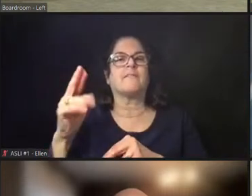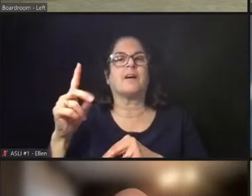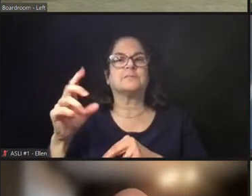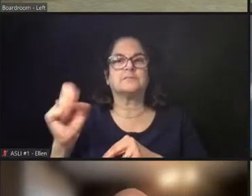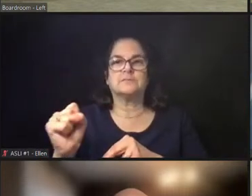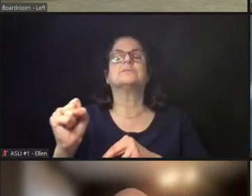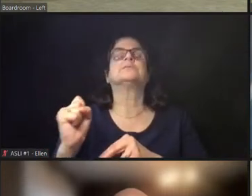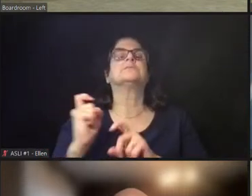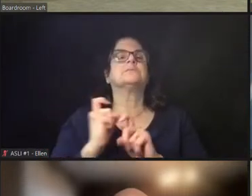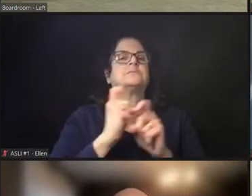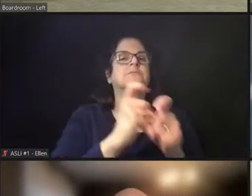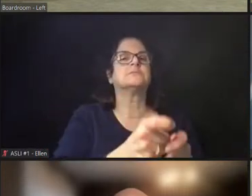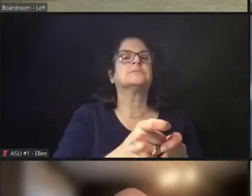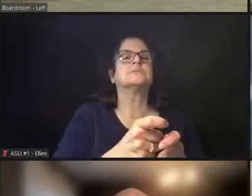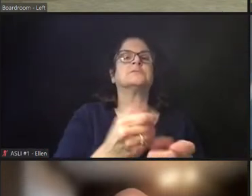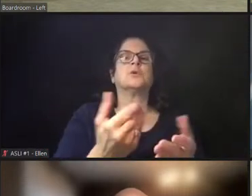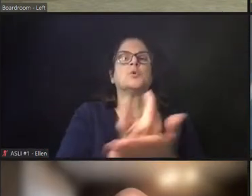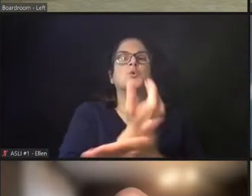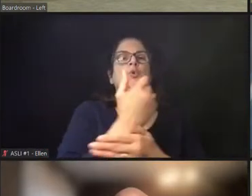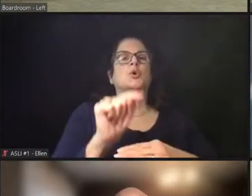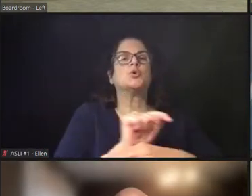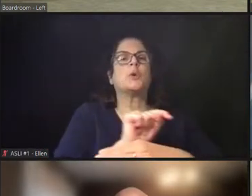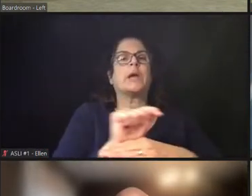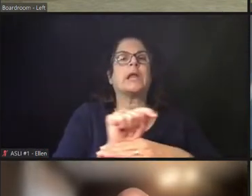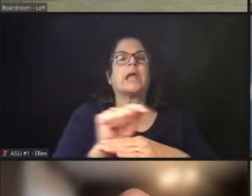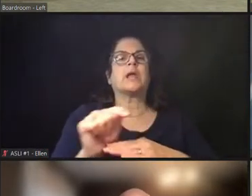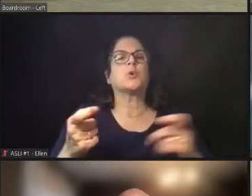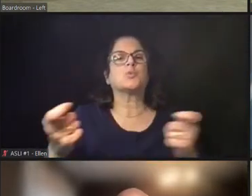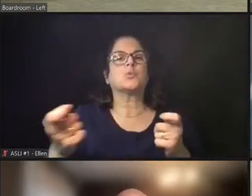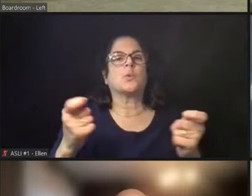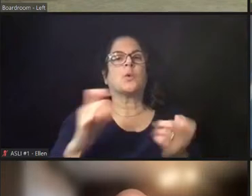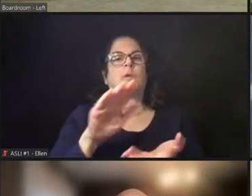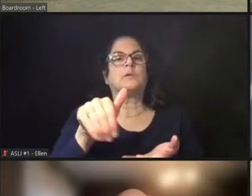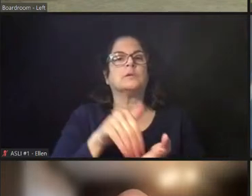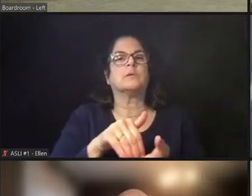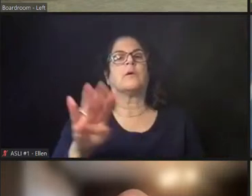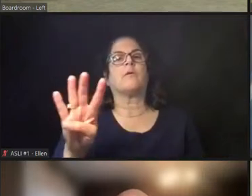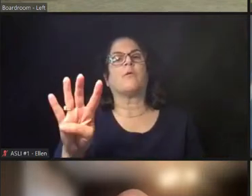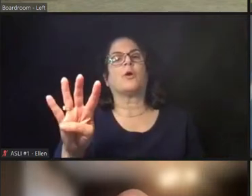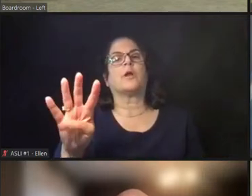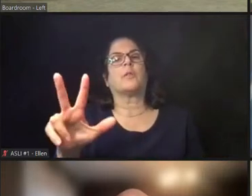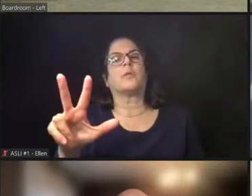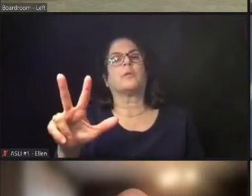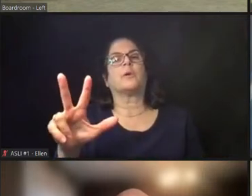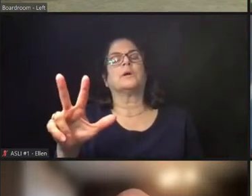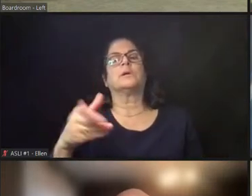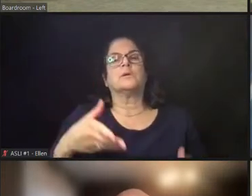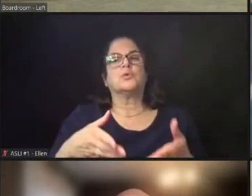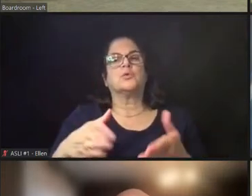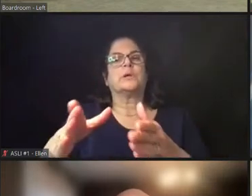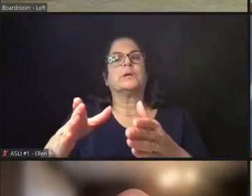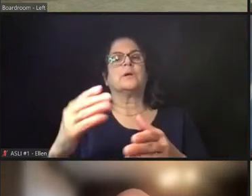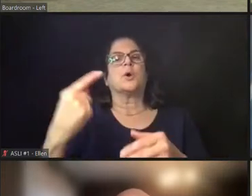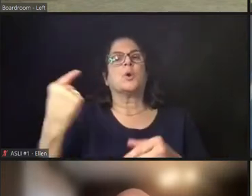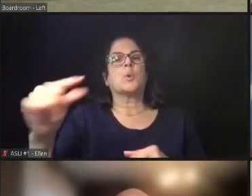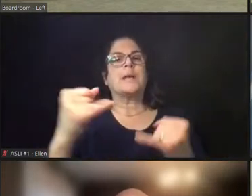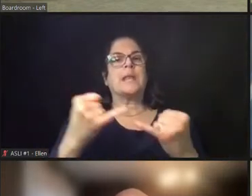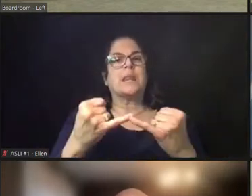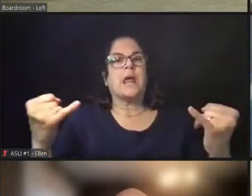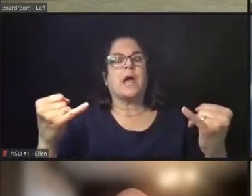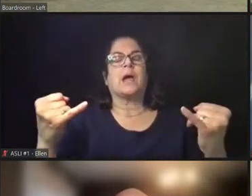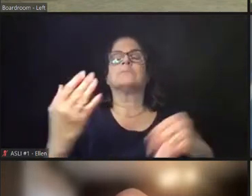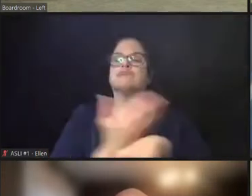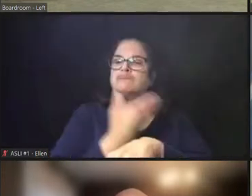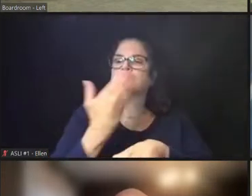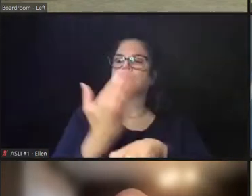contribute funding for the new training and control center, the 43rd Street Green Line station improvements, Forest Park Branch track